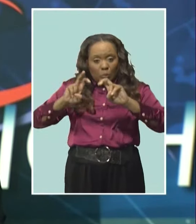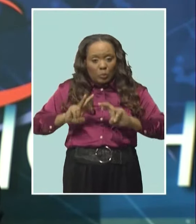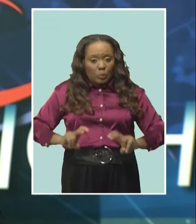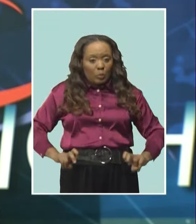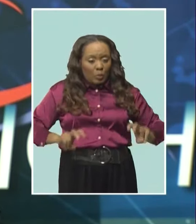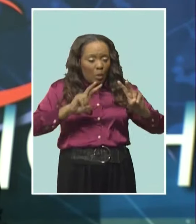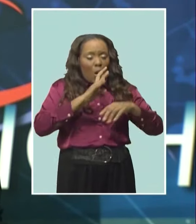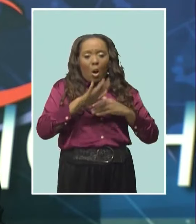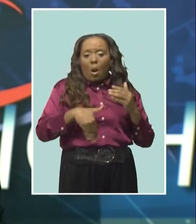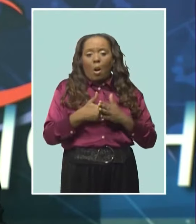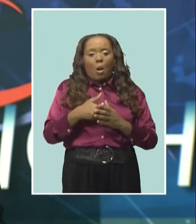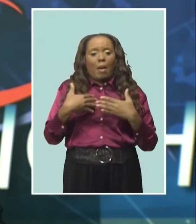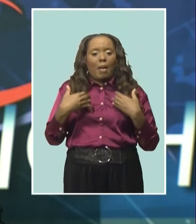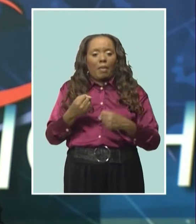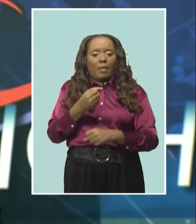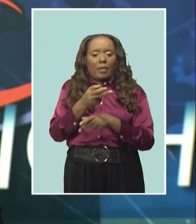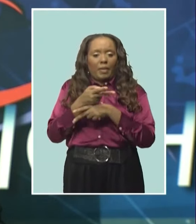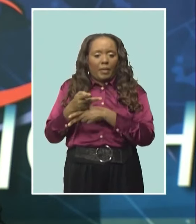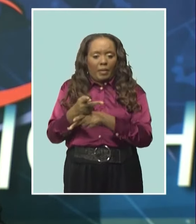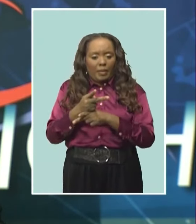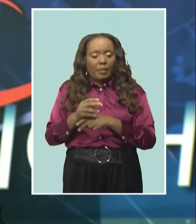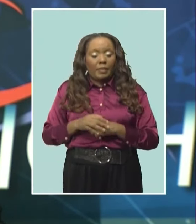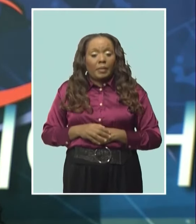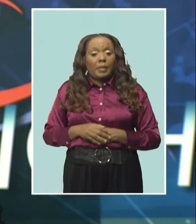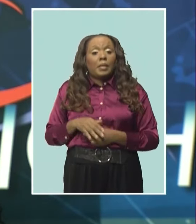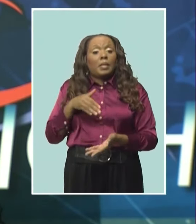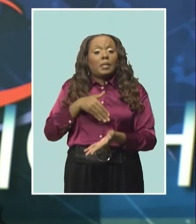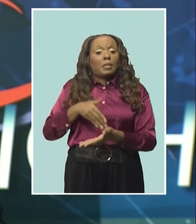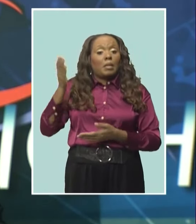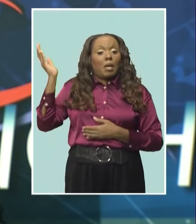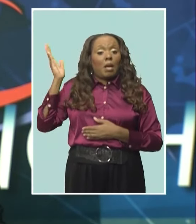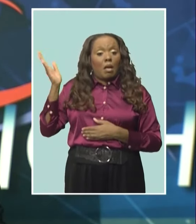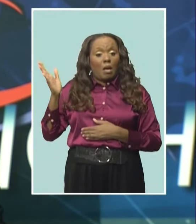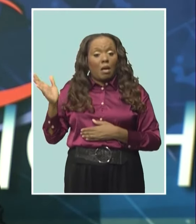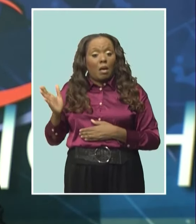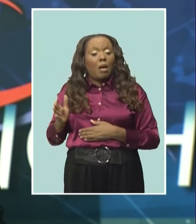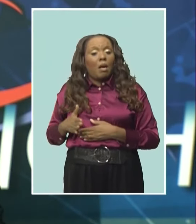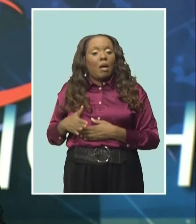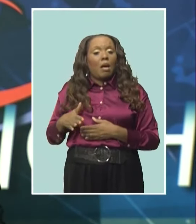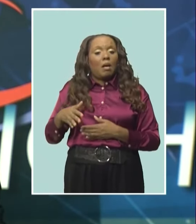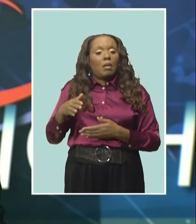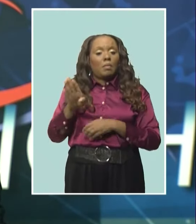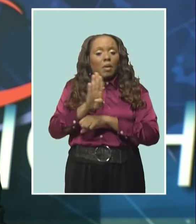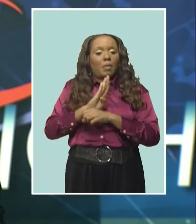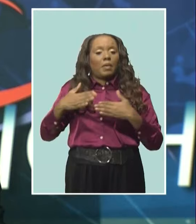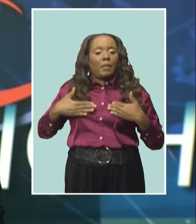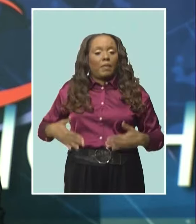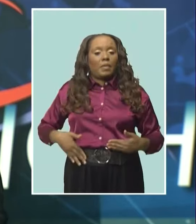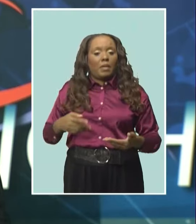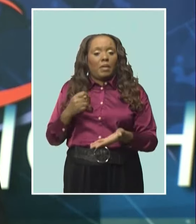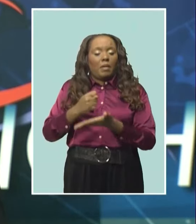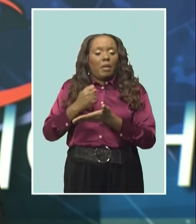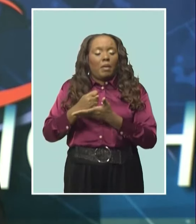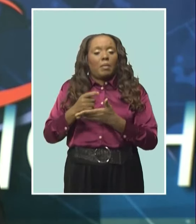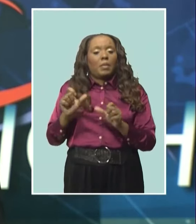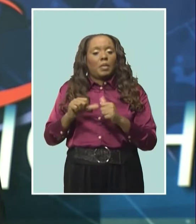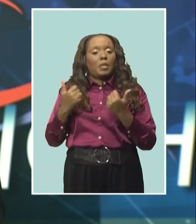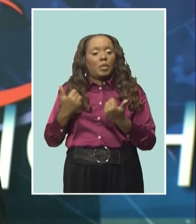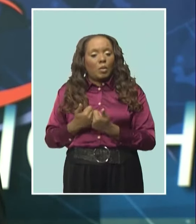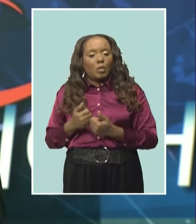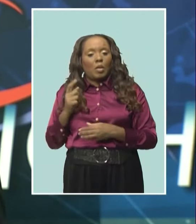speaking at the Barbados Physical Therapy Association's Stroke Symposium under the theme, A Holistic Approach to Managing